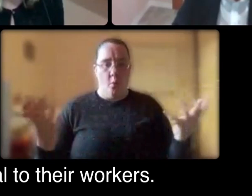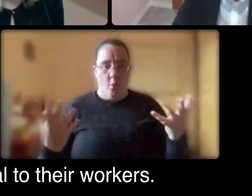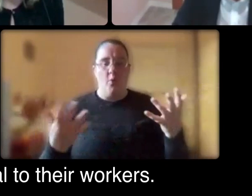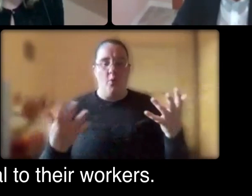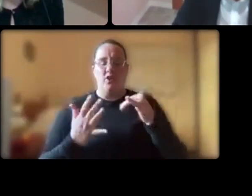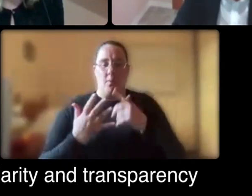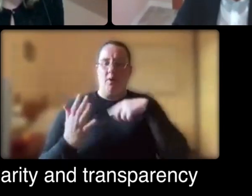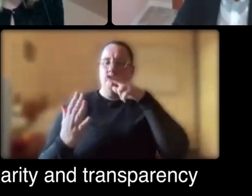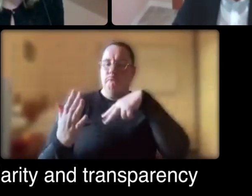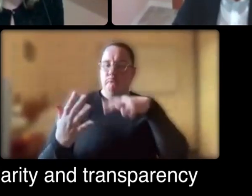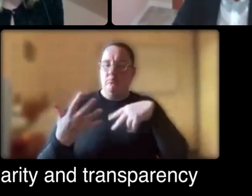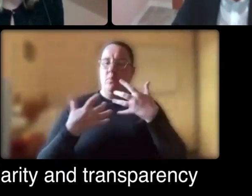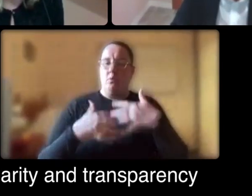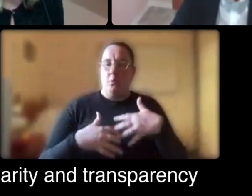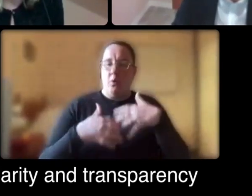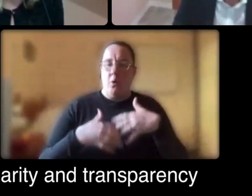workers. So